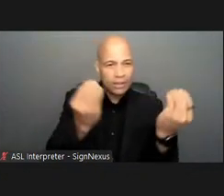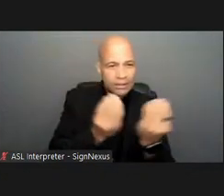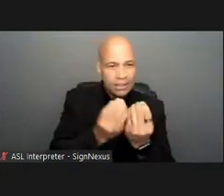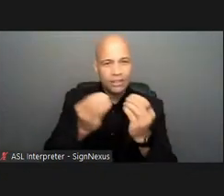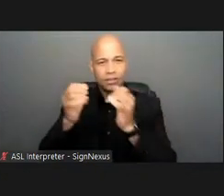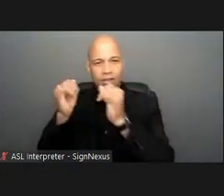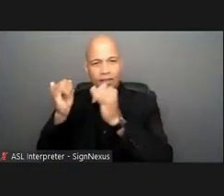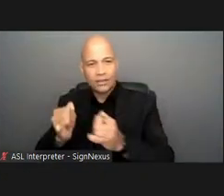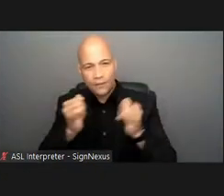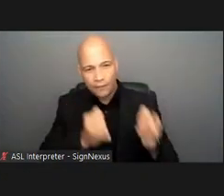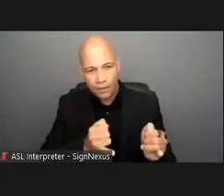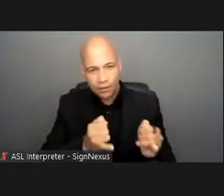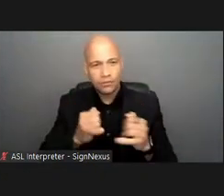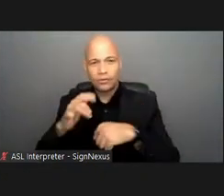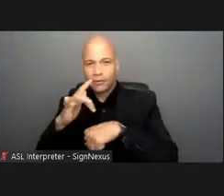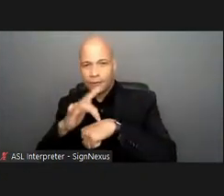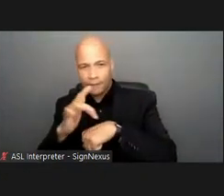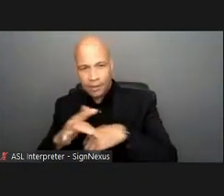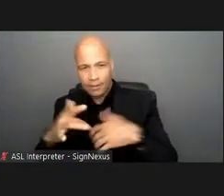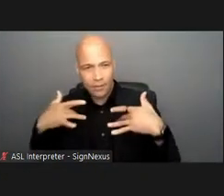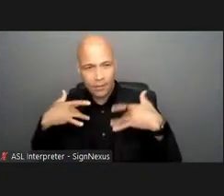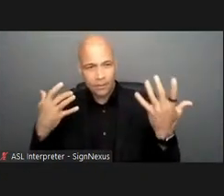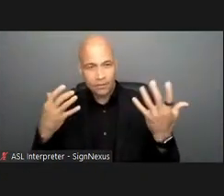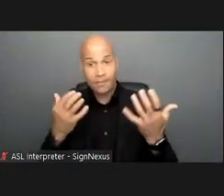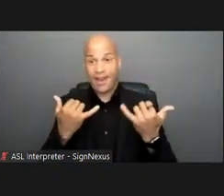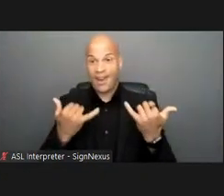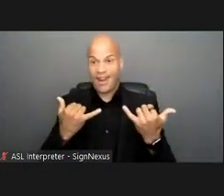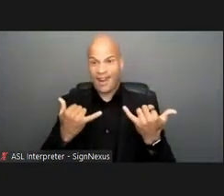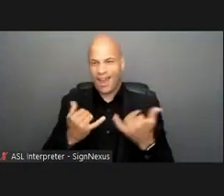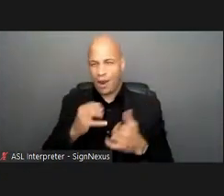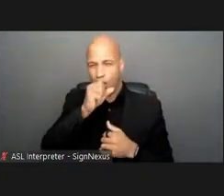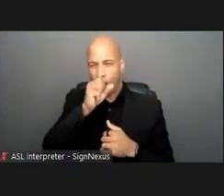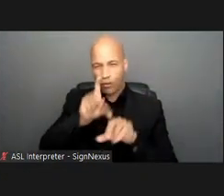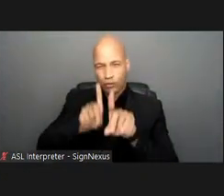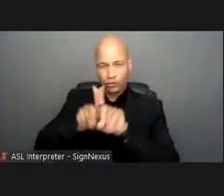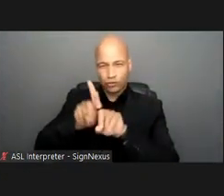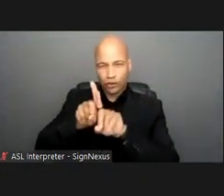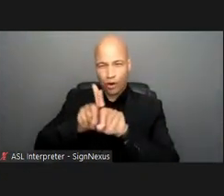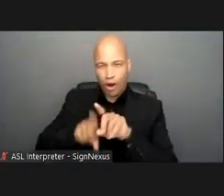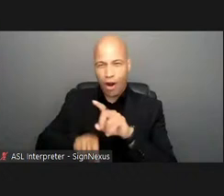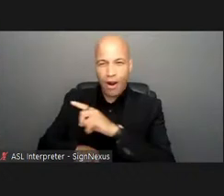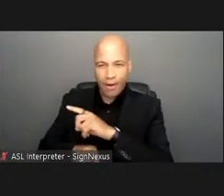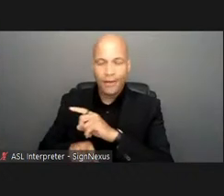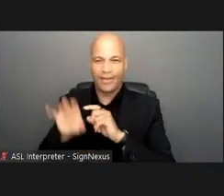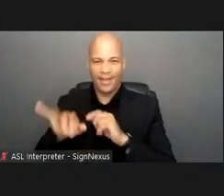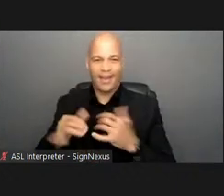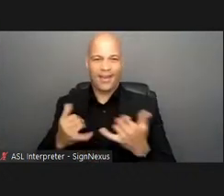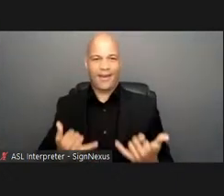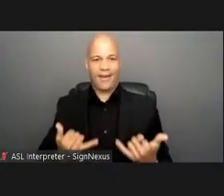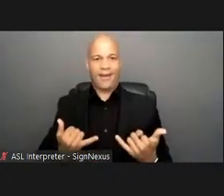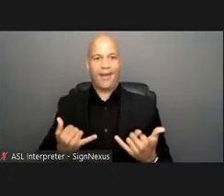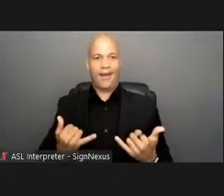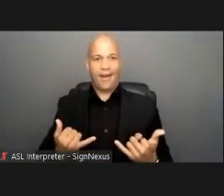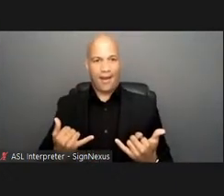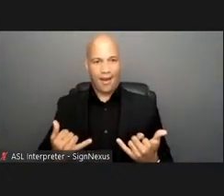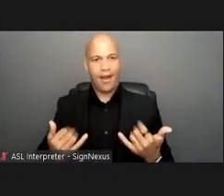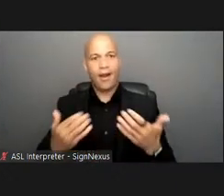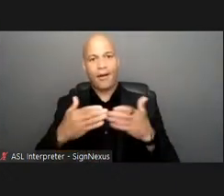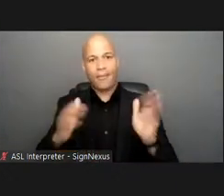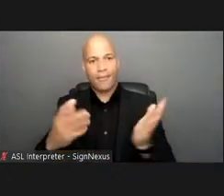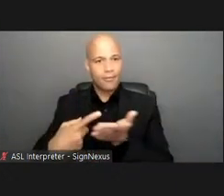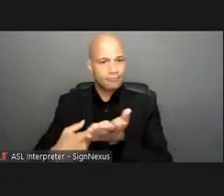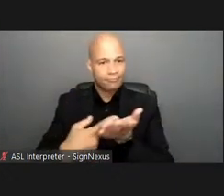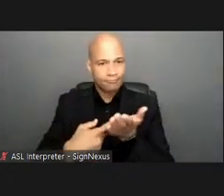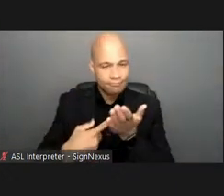in the midst in Orange here of public review and comment on the environmental assessment after the formal comment period closes